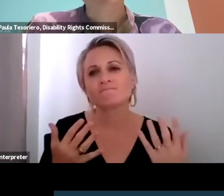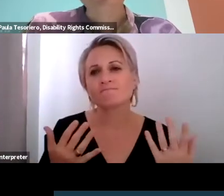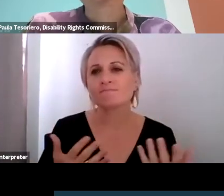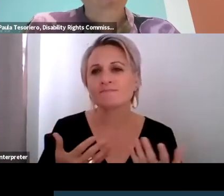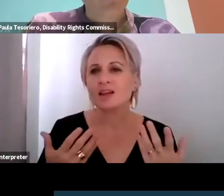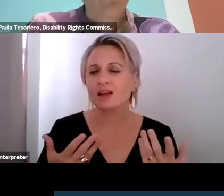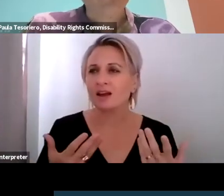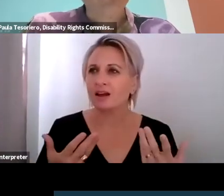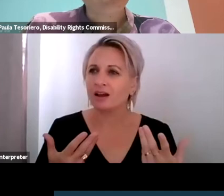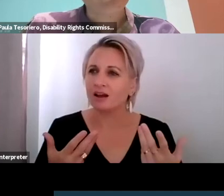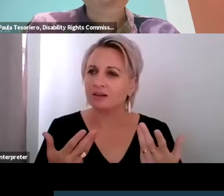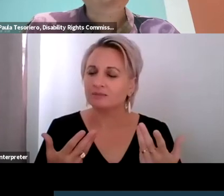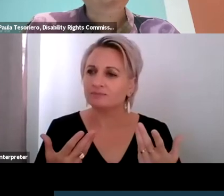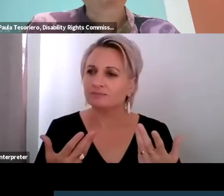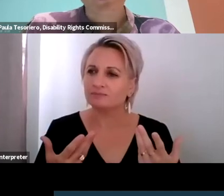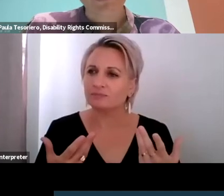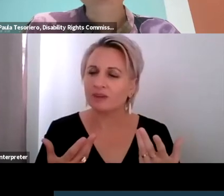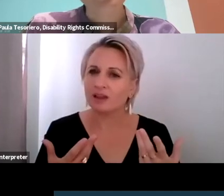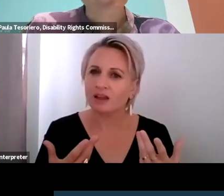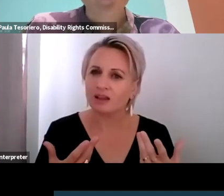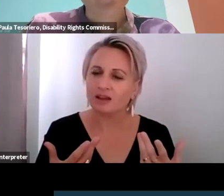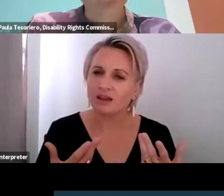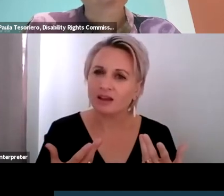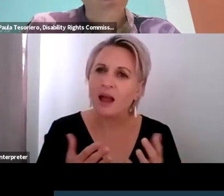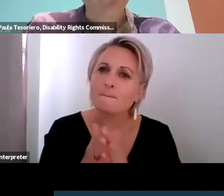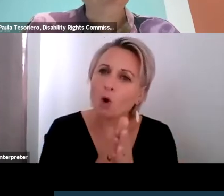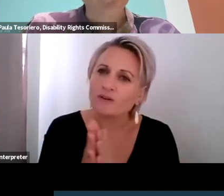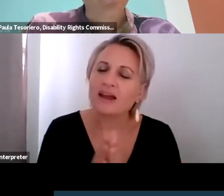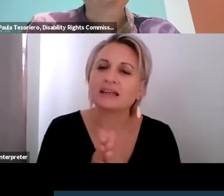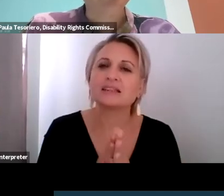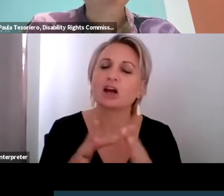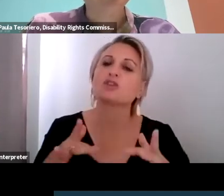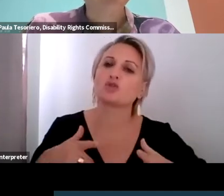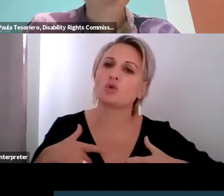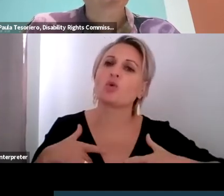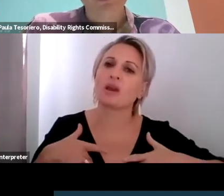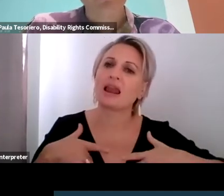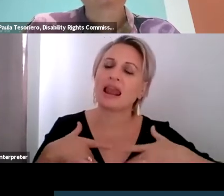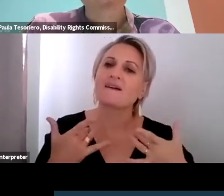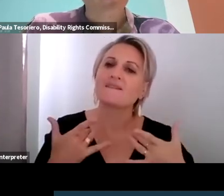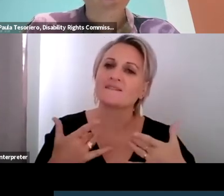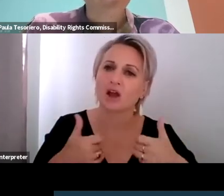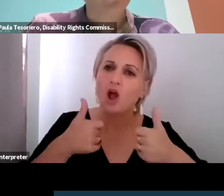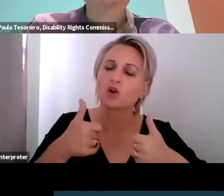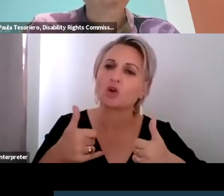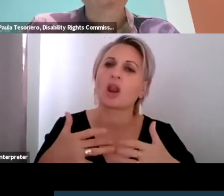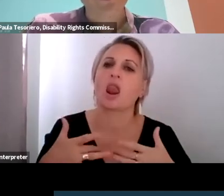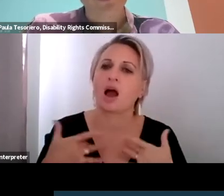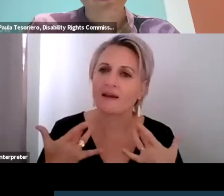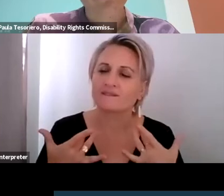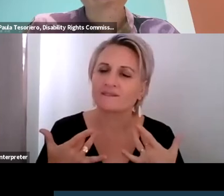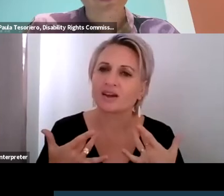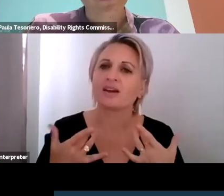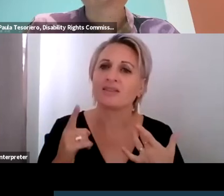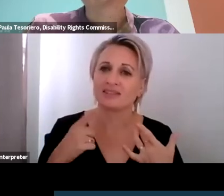an enabler of, being able to live a good life. And so really important that we do